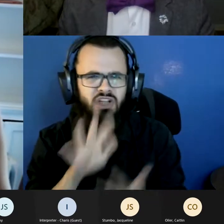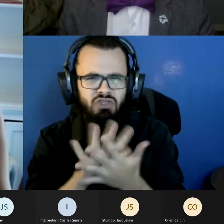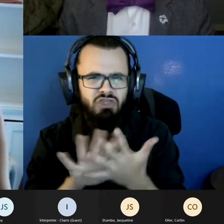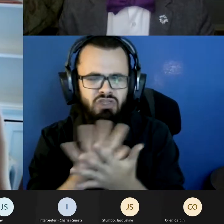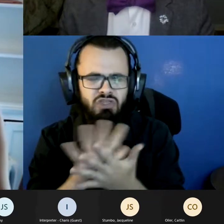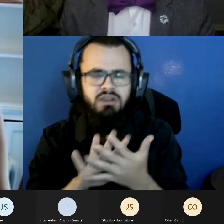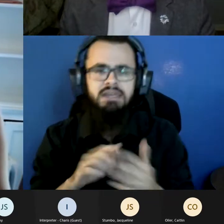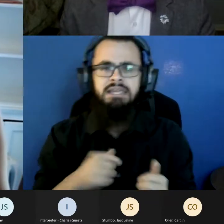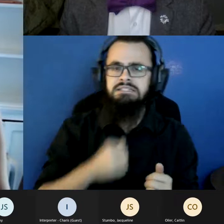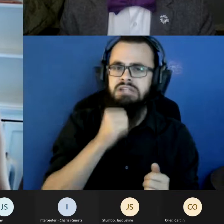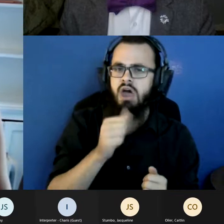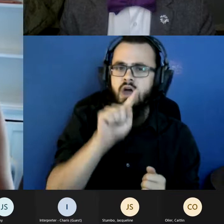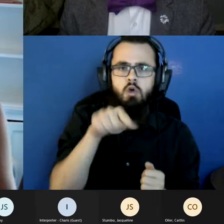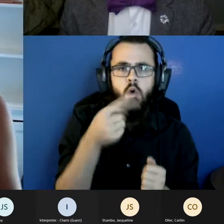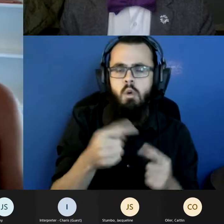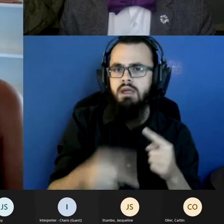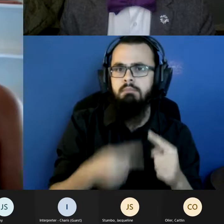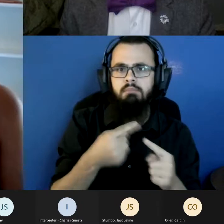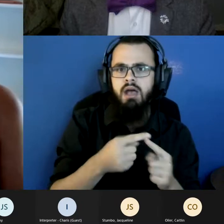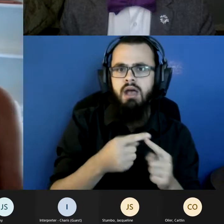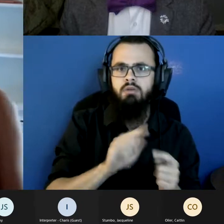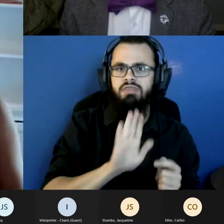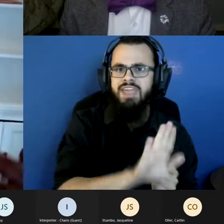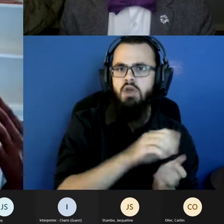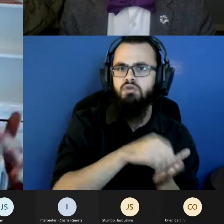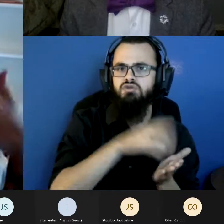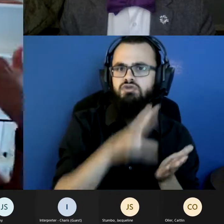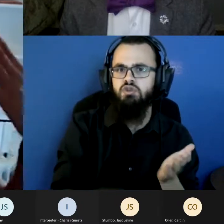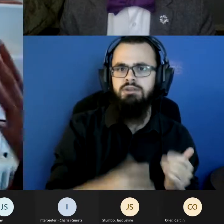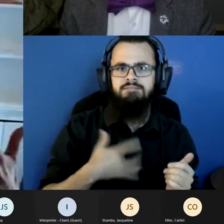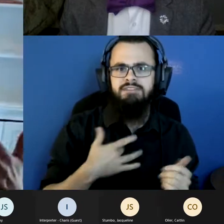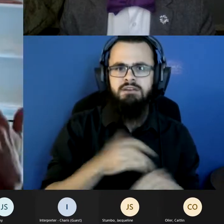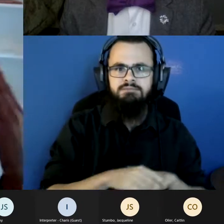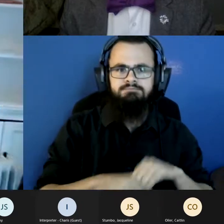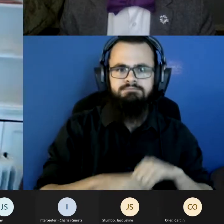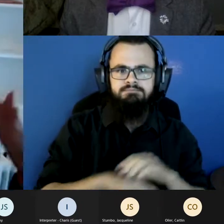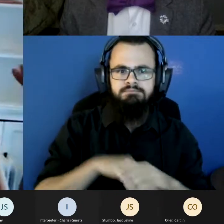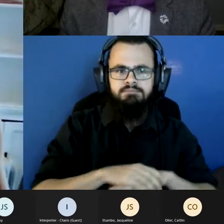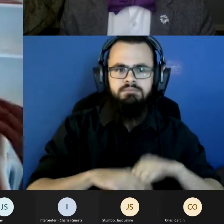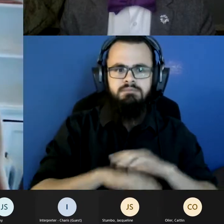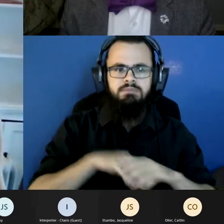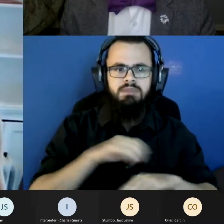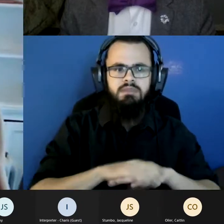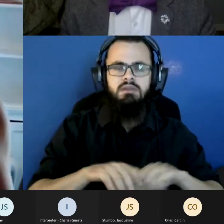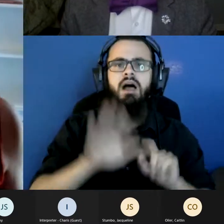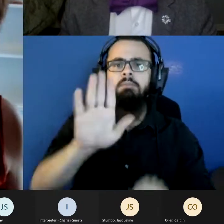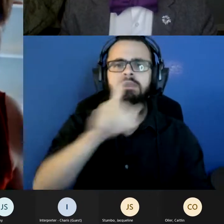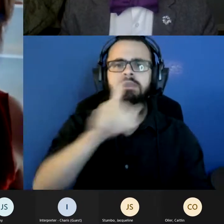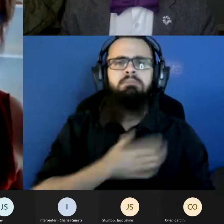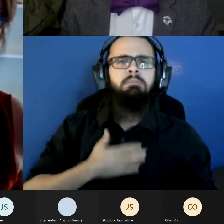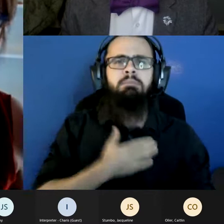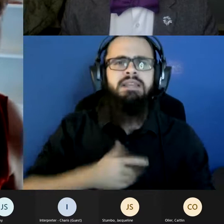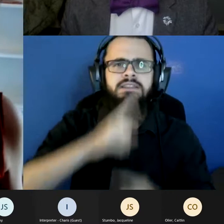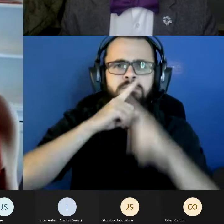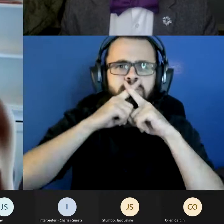their discomfort, and I understand your safety, but here's the deal. Whoever has a mic on, please mute it.